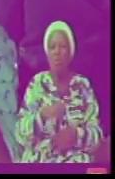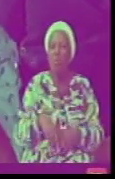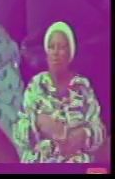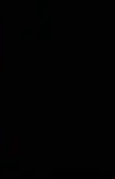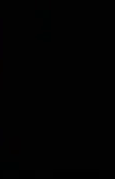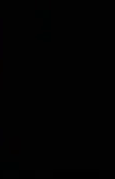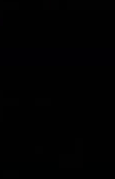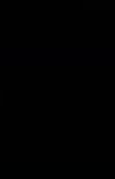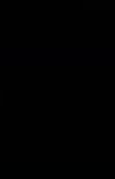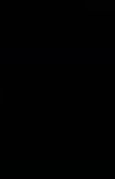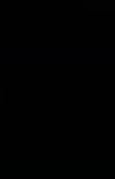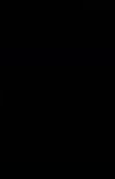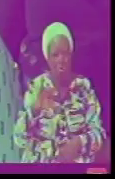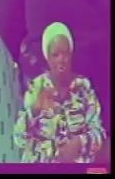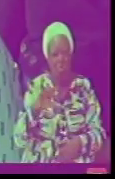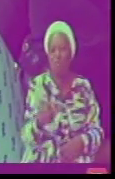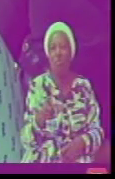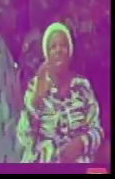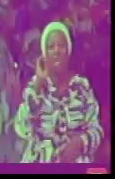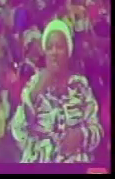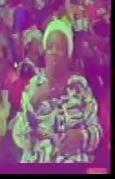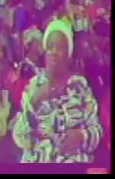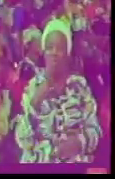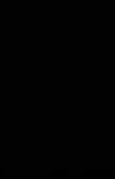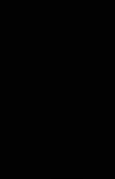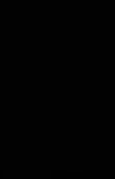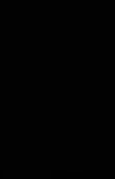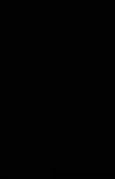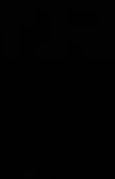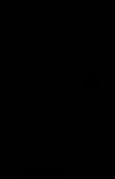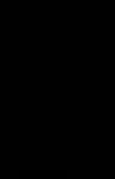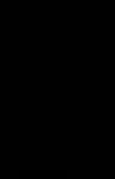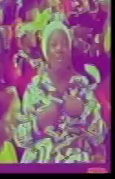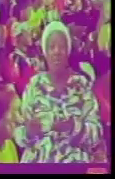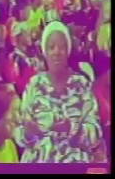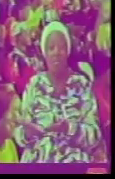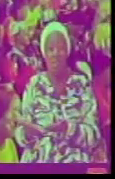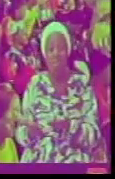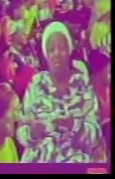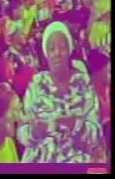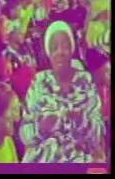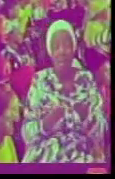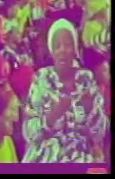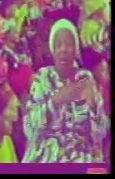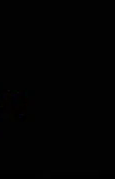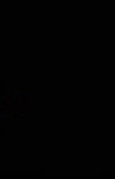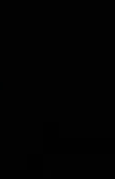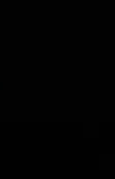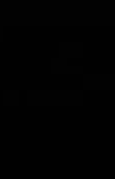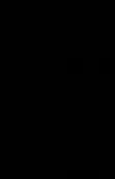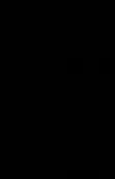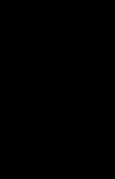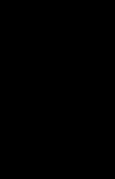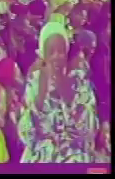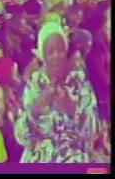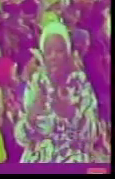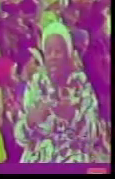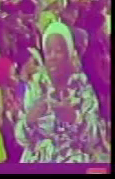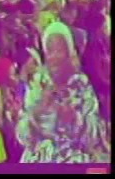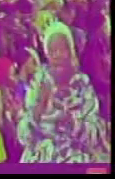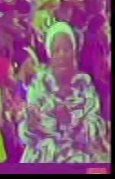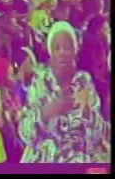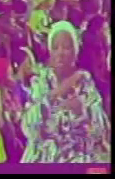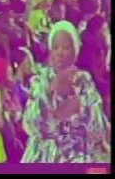humiliated for you. Now tell me, if he has borne all that shame, if he has